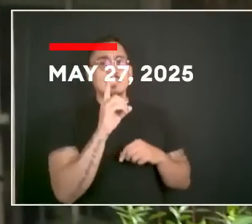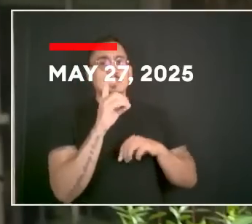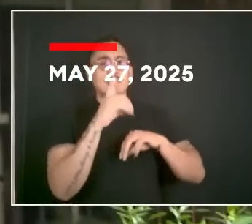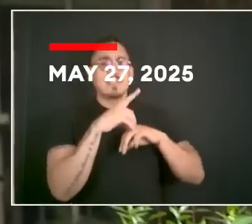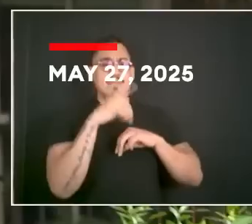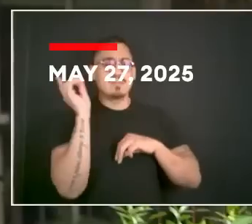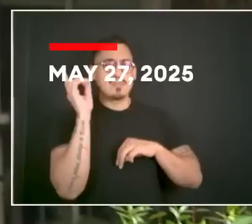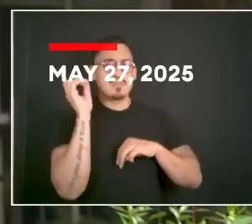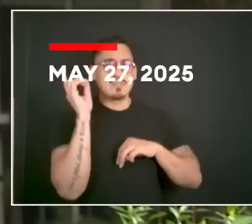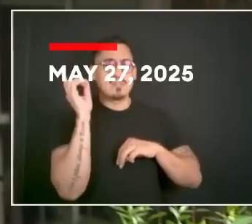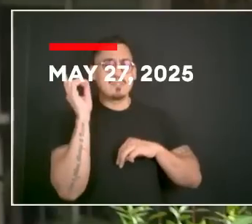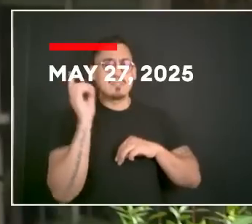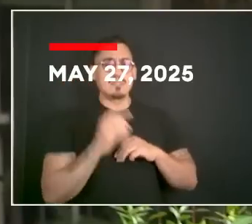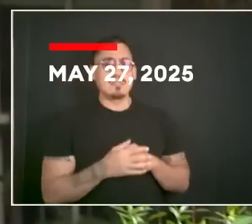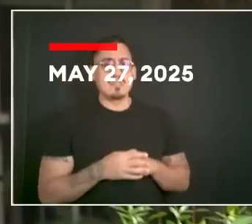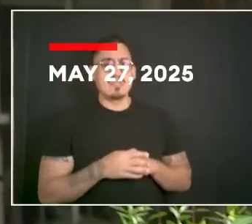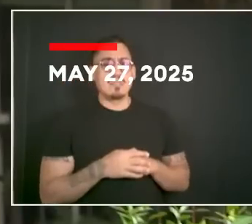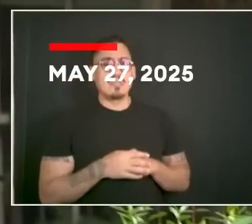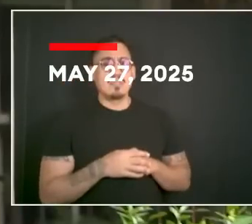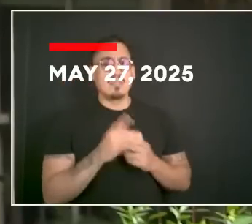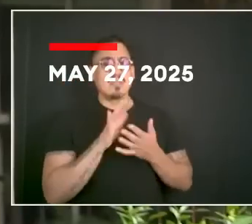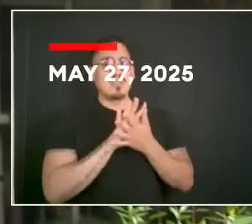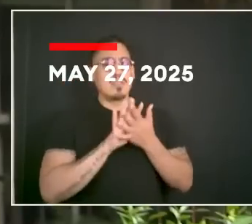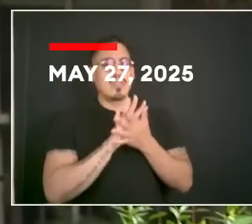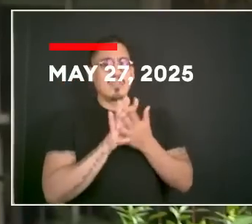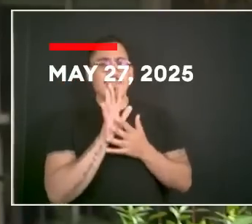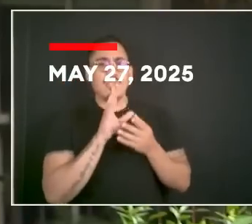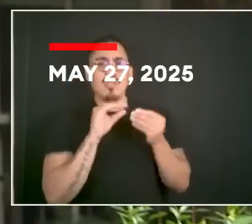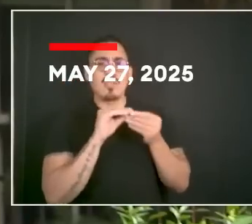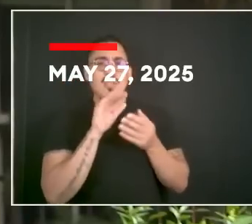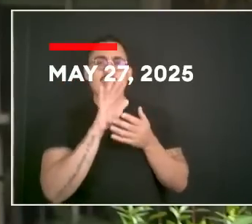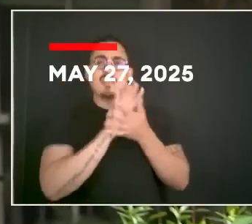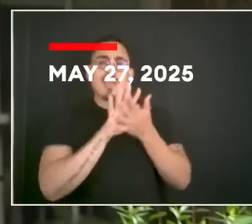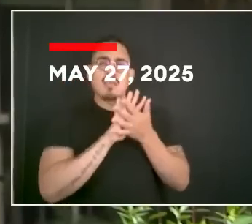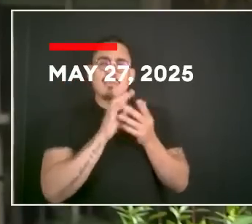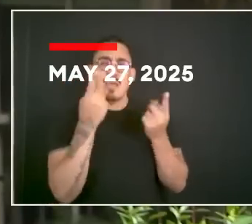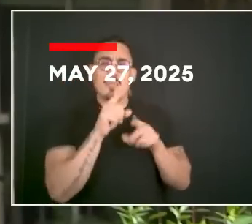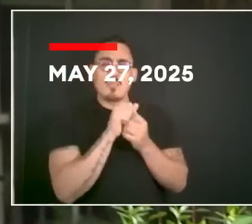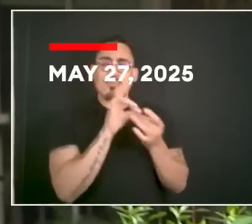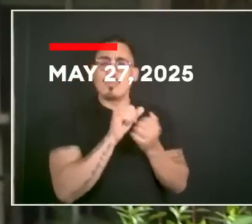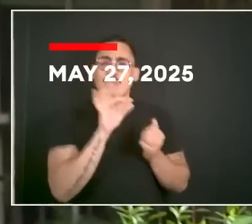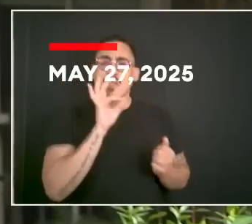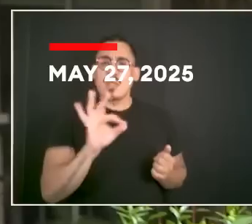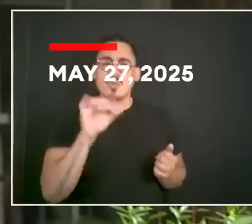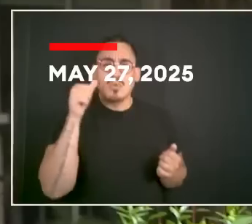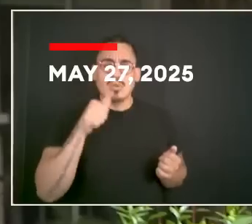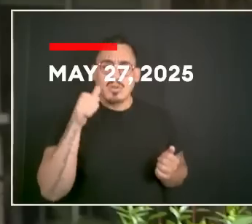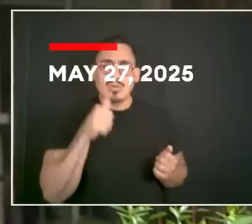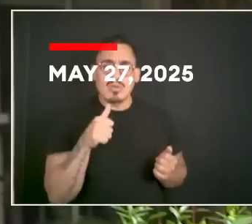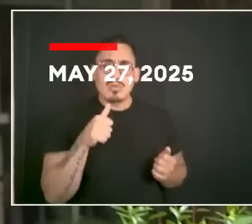to protect 9-year-old girl. His finger was bitten off by the suspect, and last week the Queens DA announced charges to that